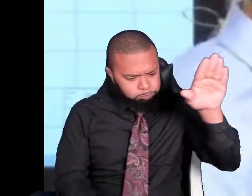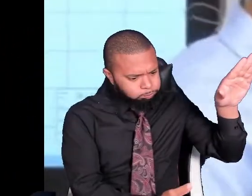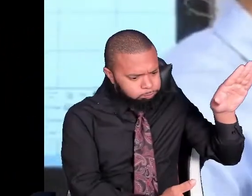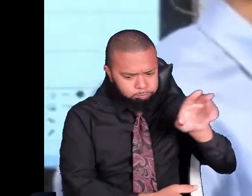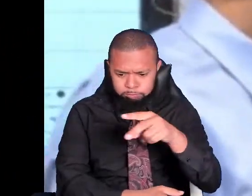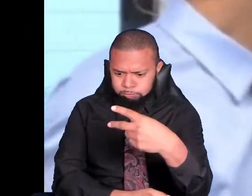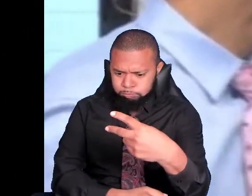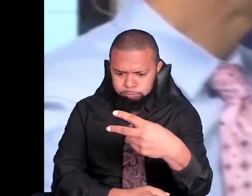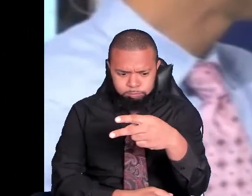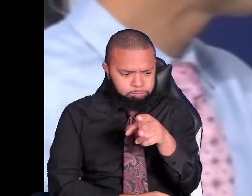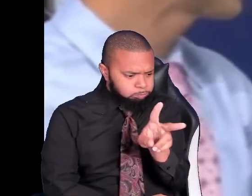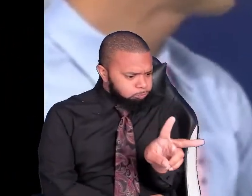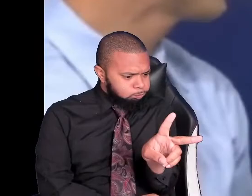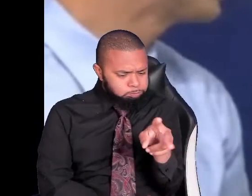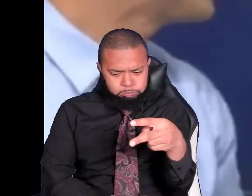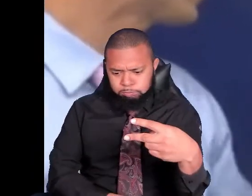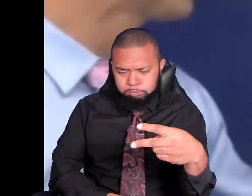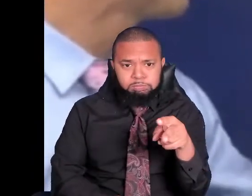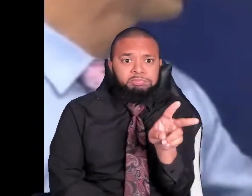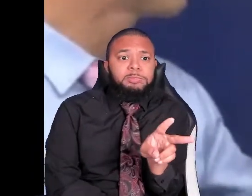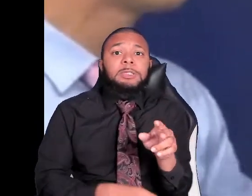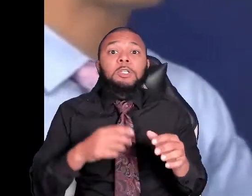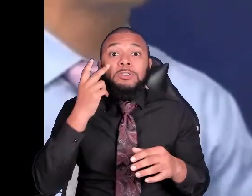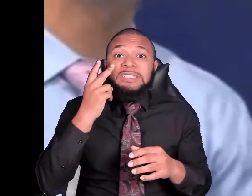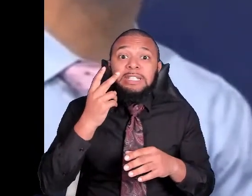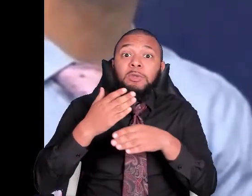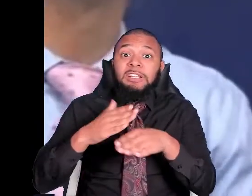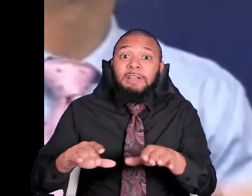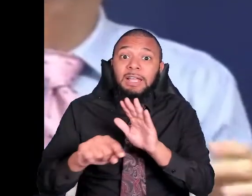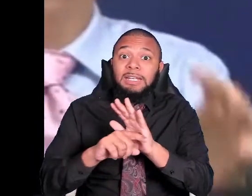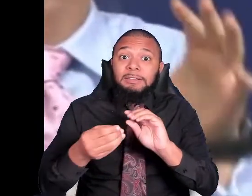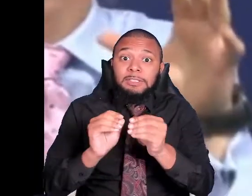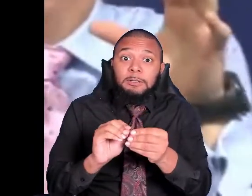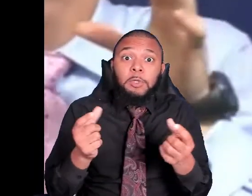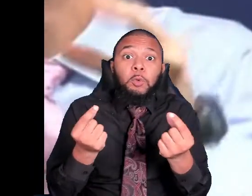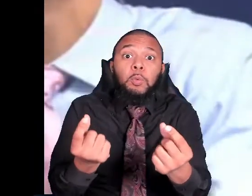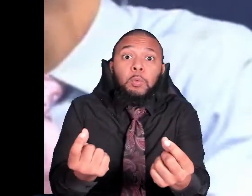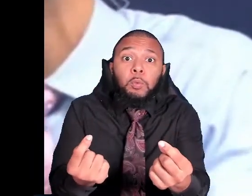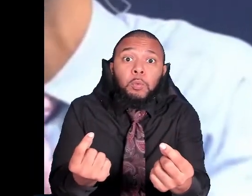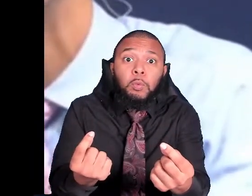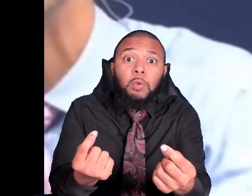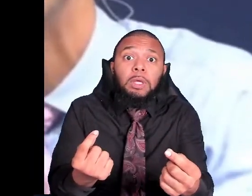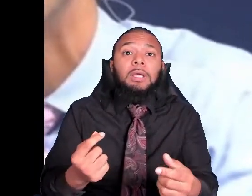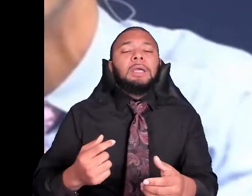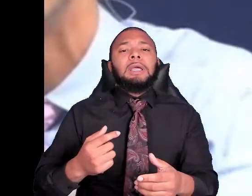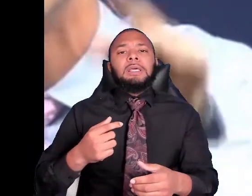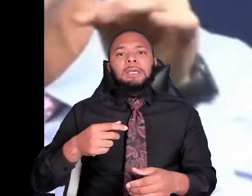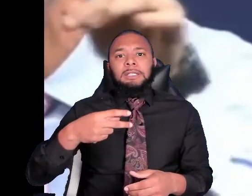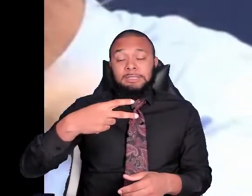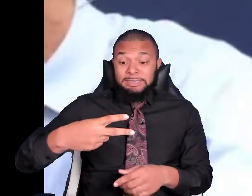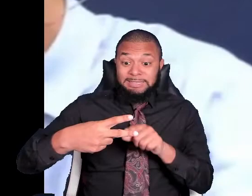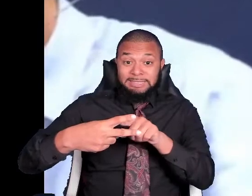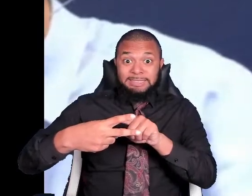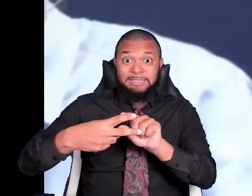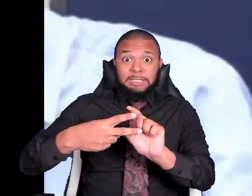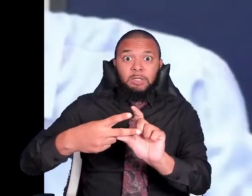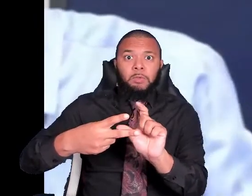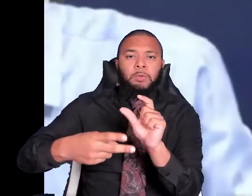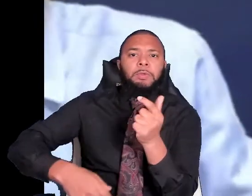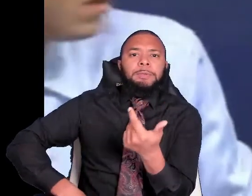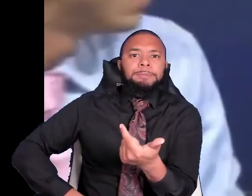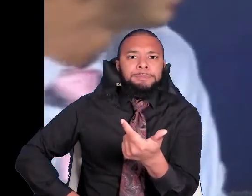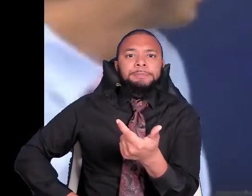Look what we did. We divided both sides by a negative number, which means we're going to need to reverse the inequality